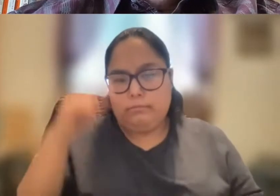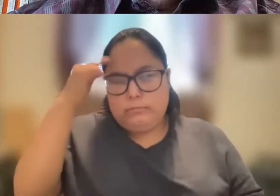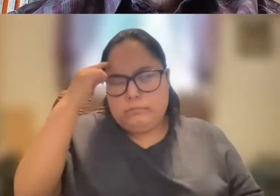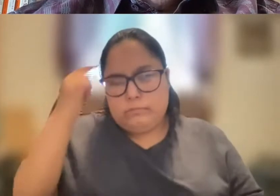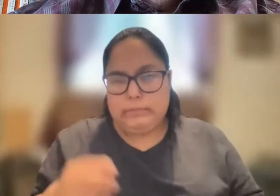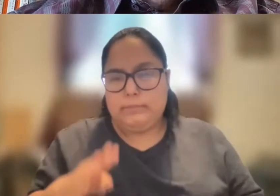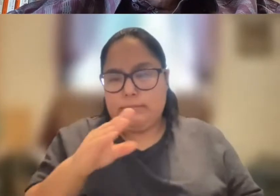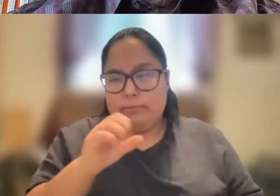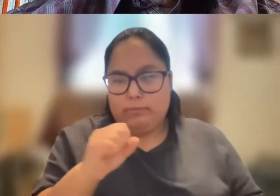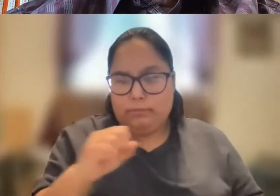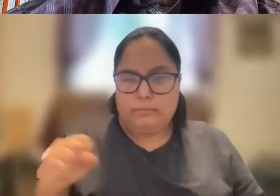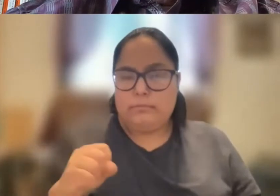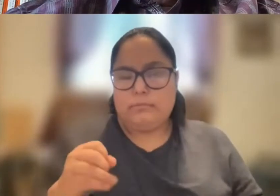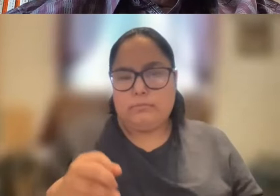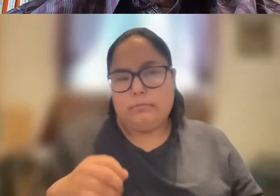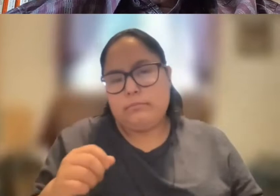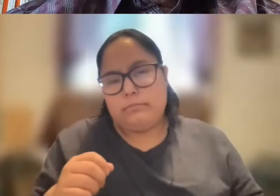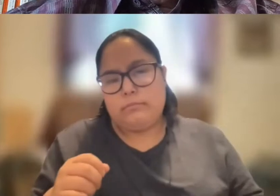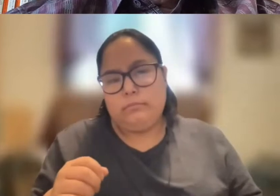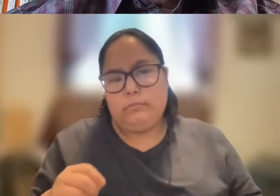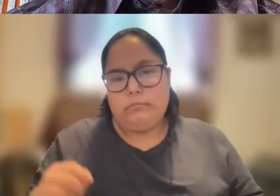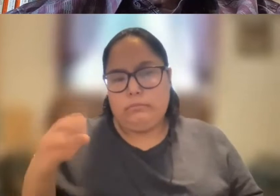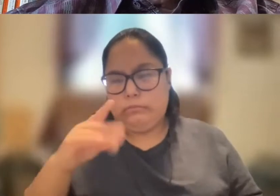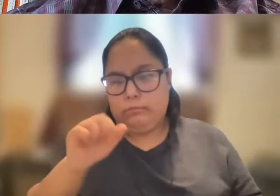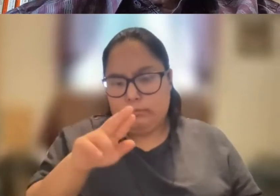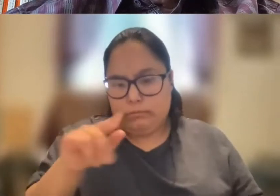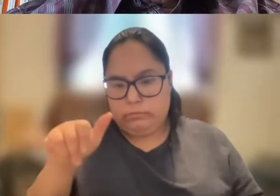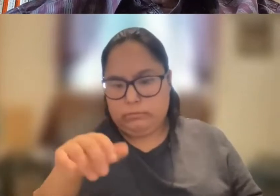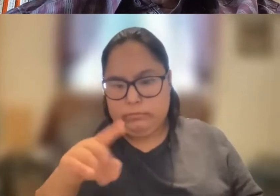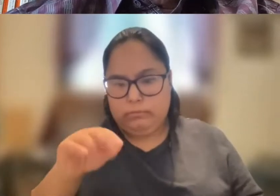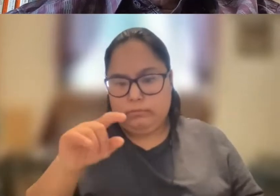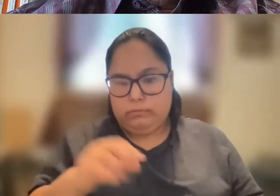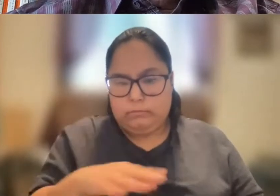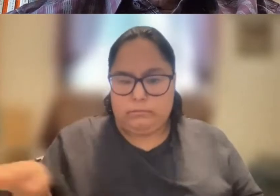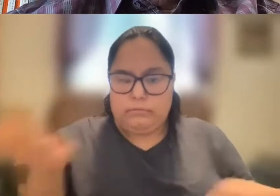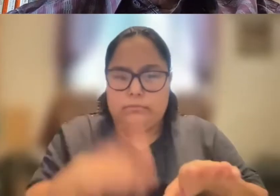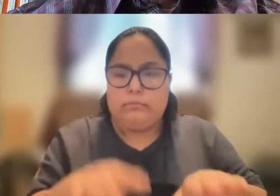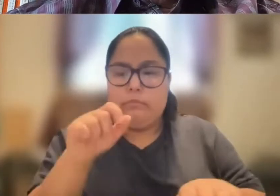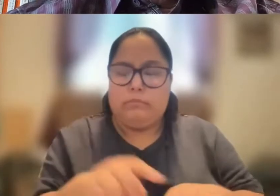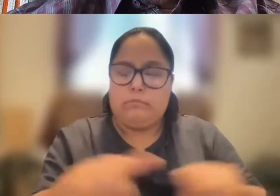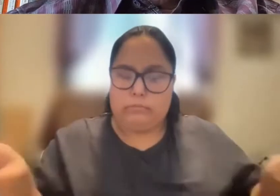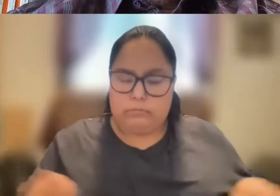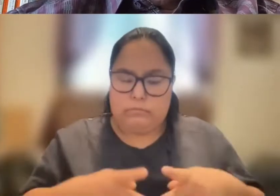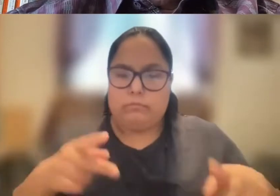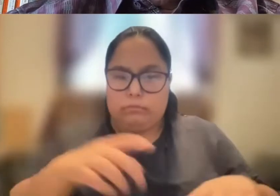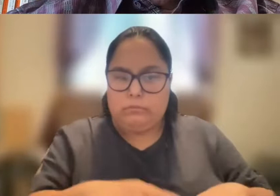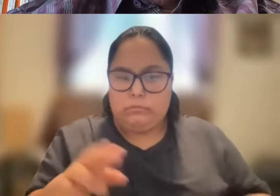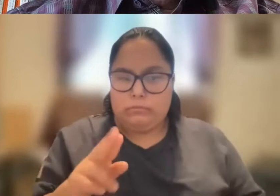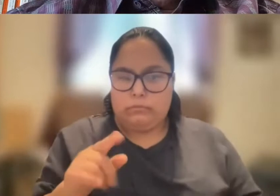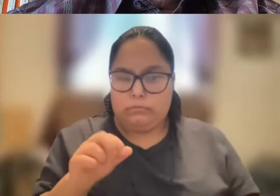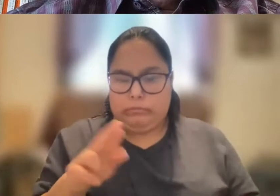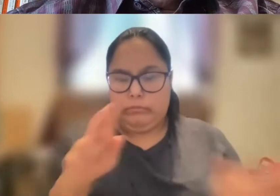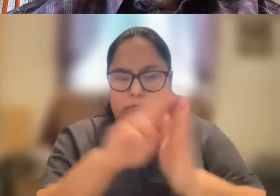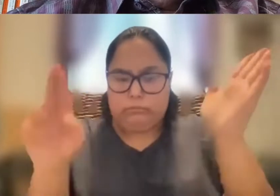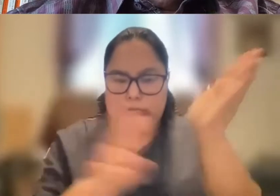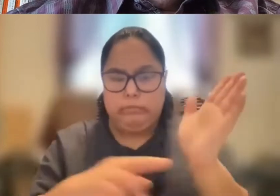my boss advocated for that spot just as a sign of respect for the